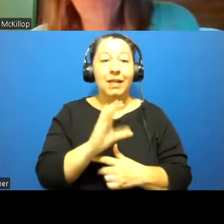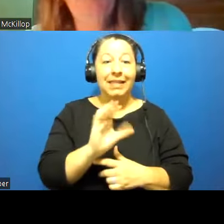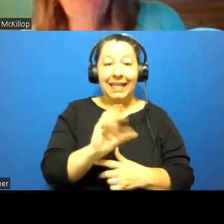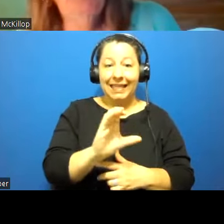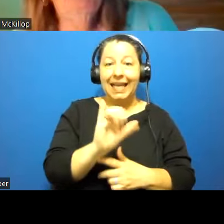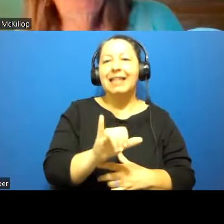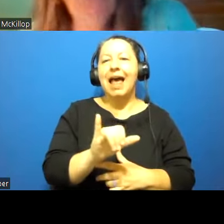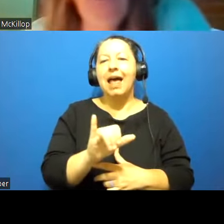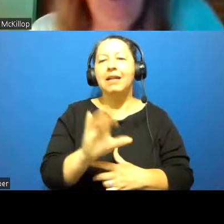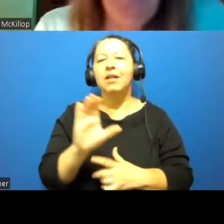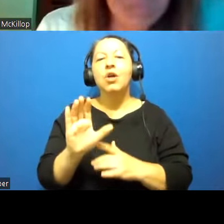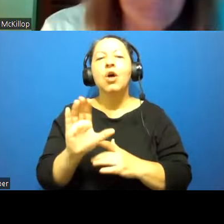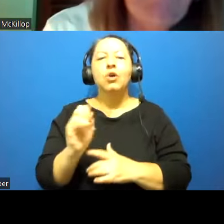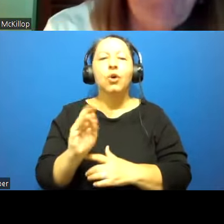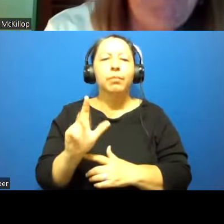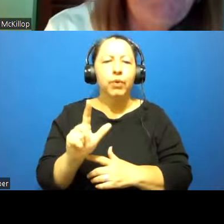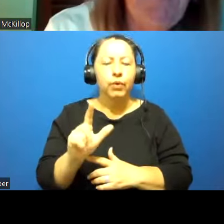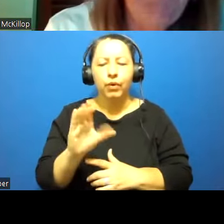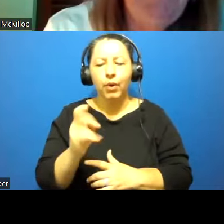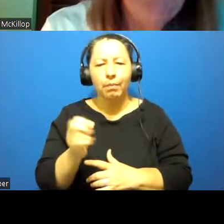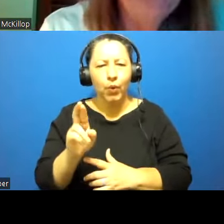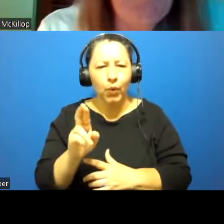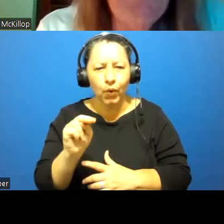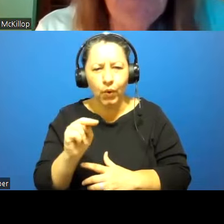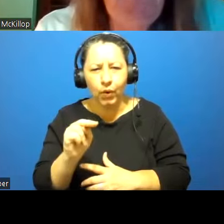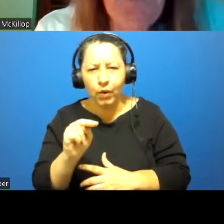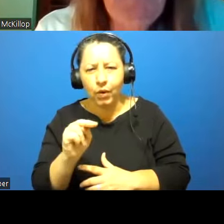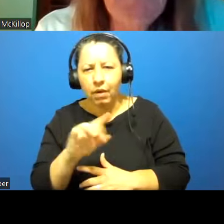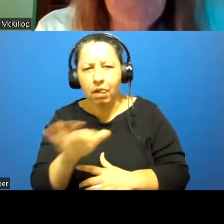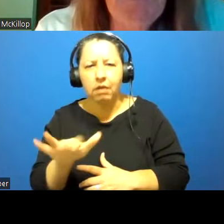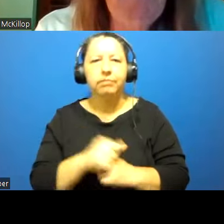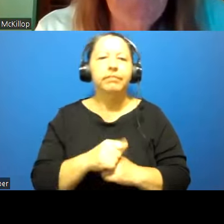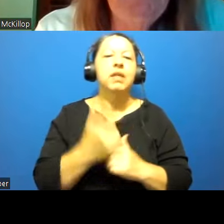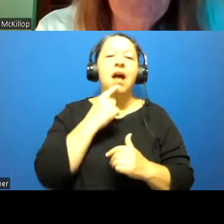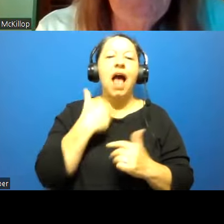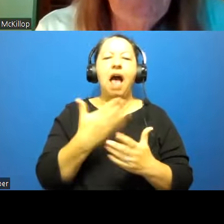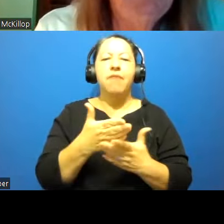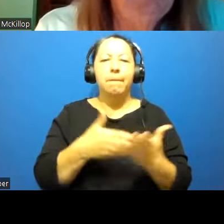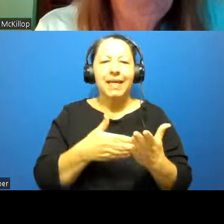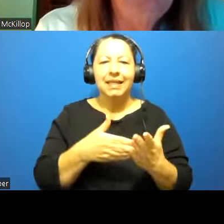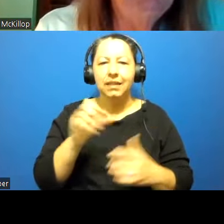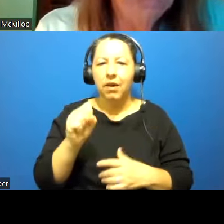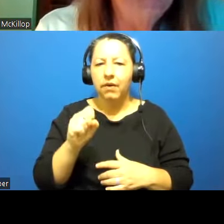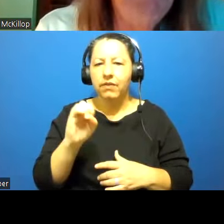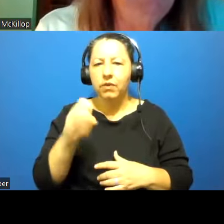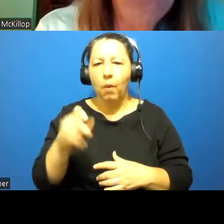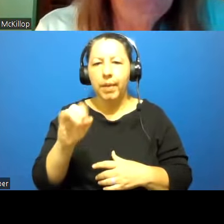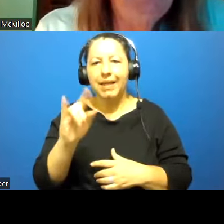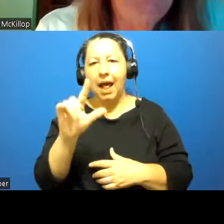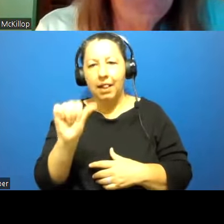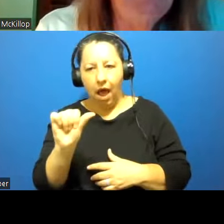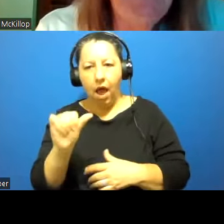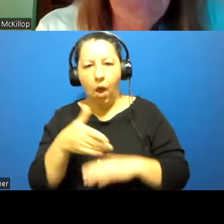computer numerical control. I now have a piece of sapodilla wood that we're going to